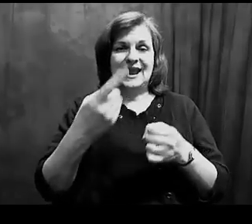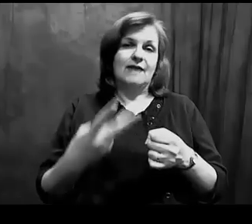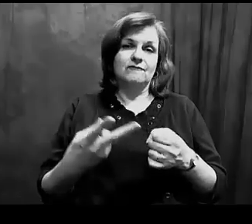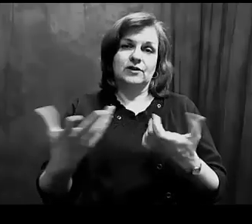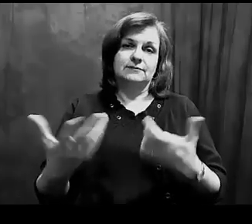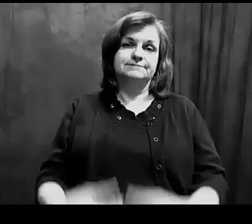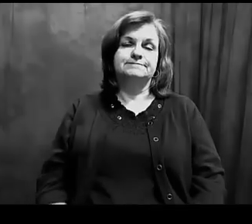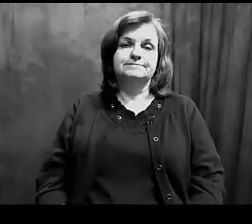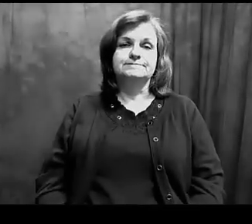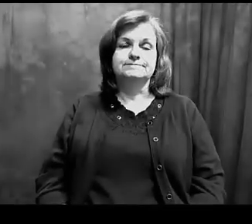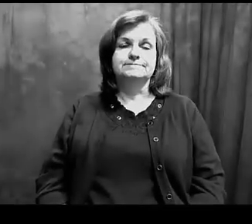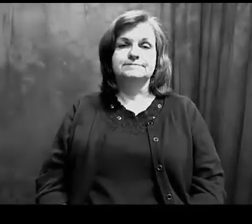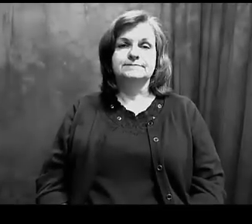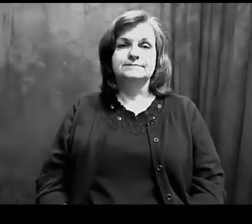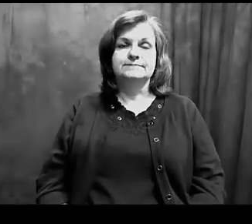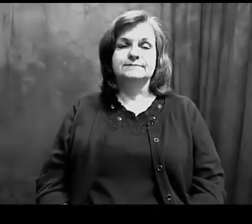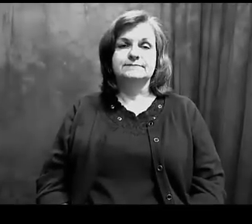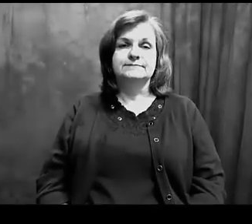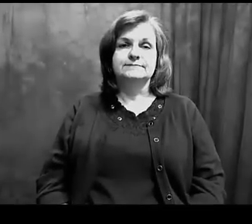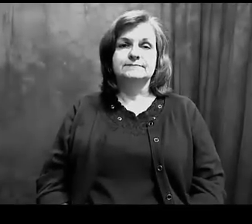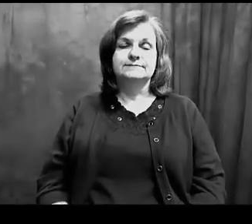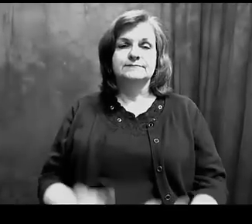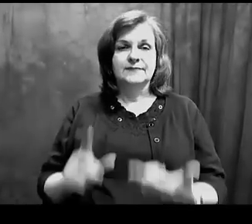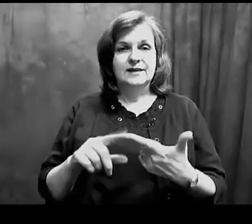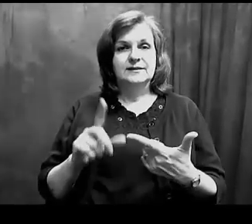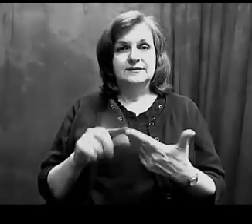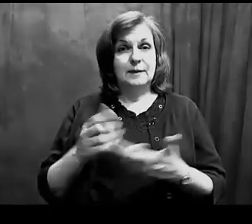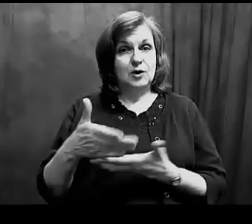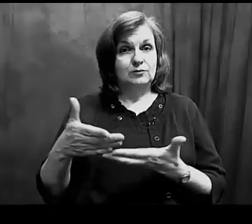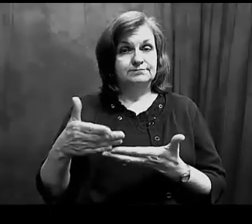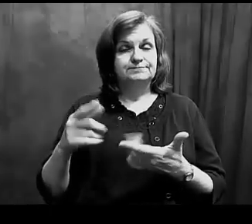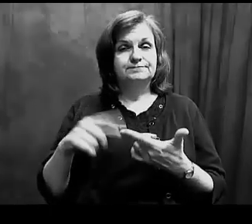break glucose in half.